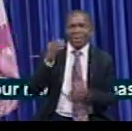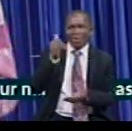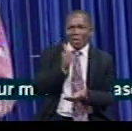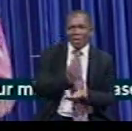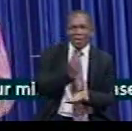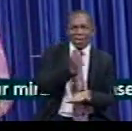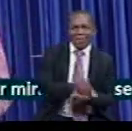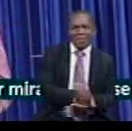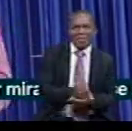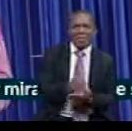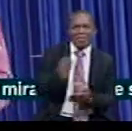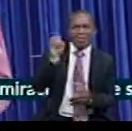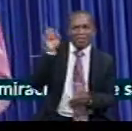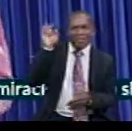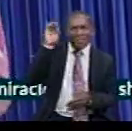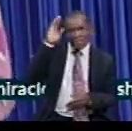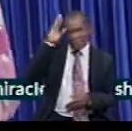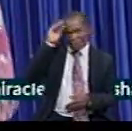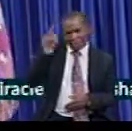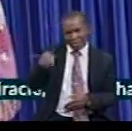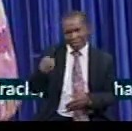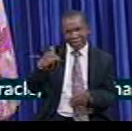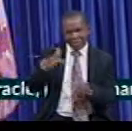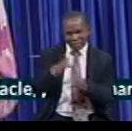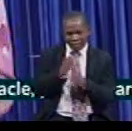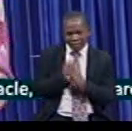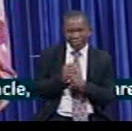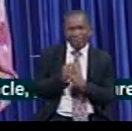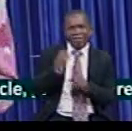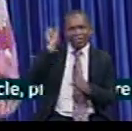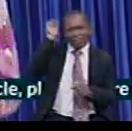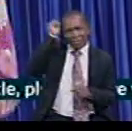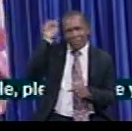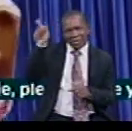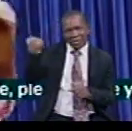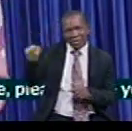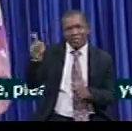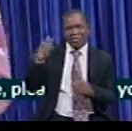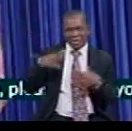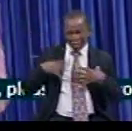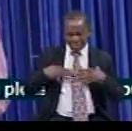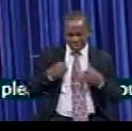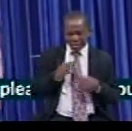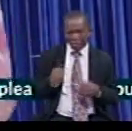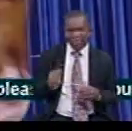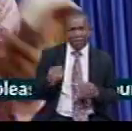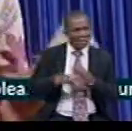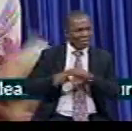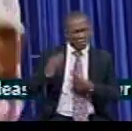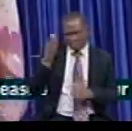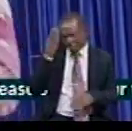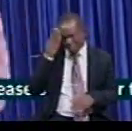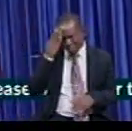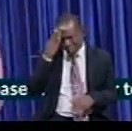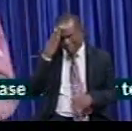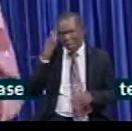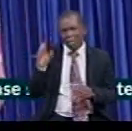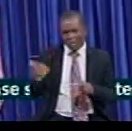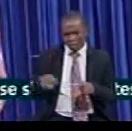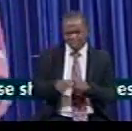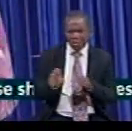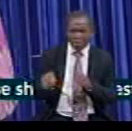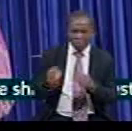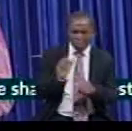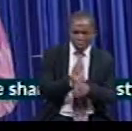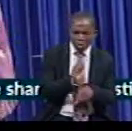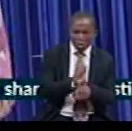my healing. But the surprising thing was that I didn't know, because after the program, I had to be doing this, packing this, doing this, and all that.